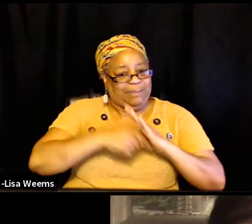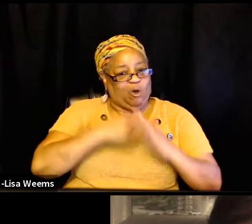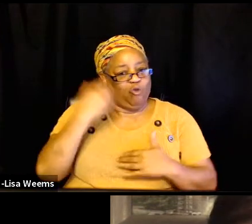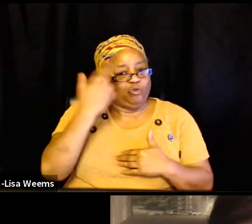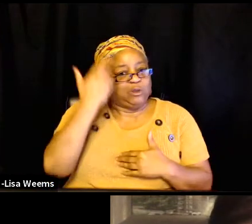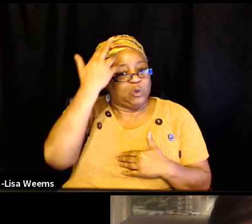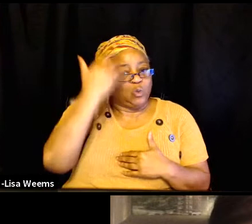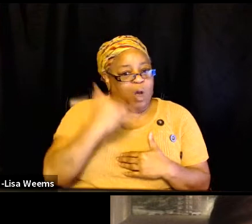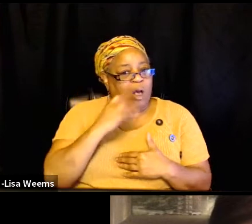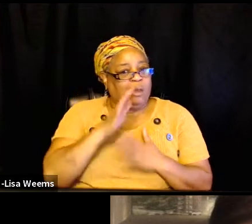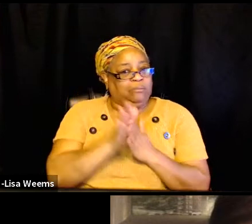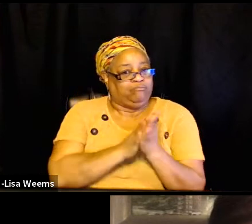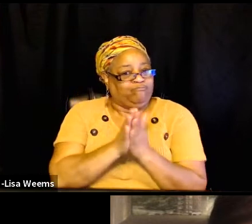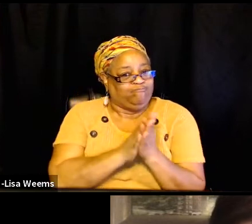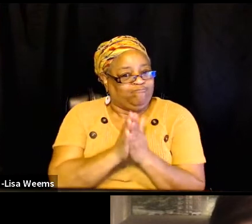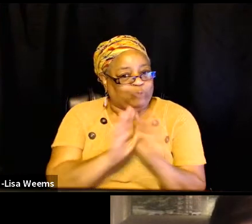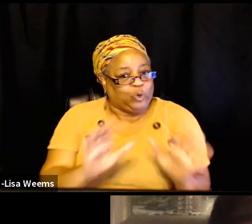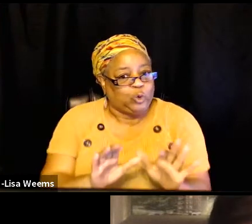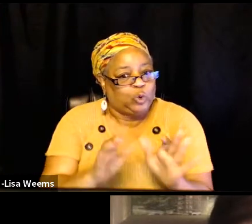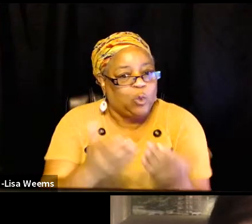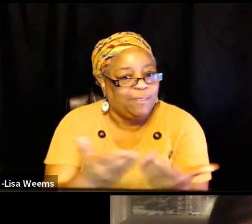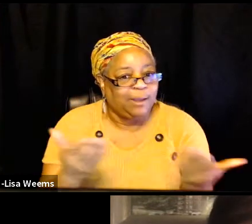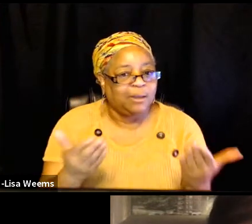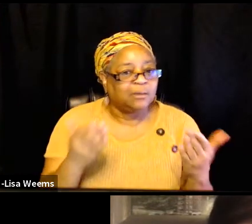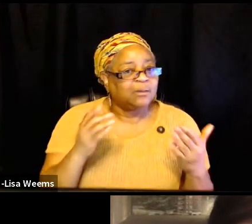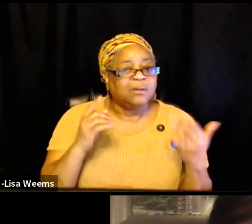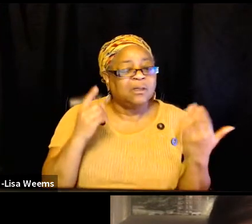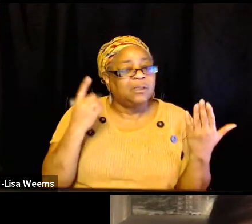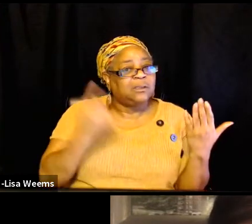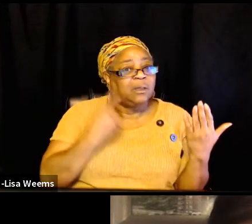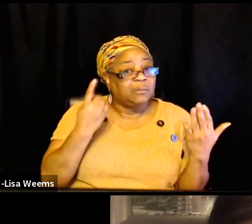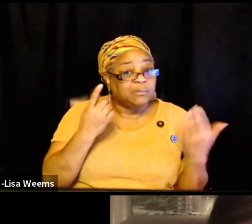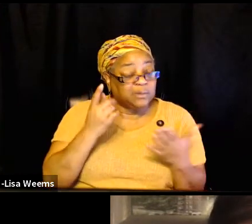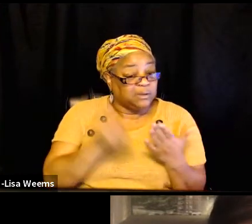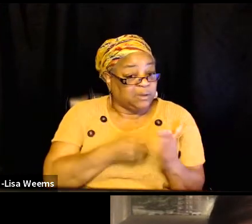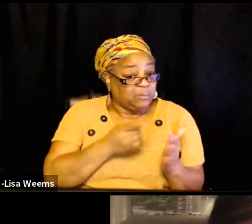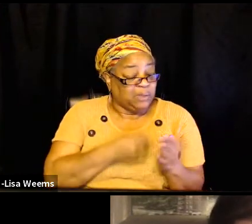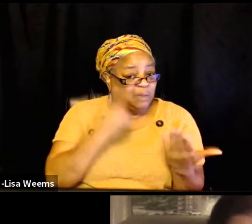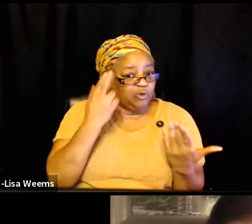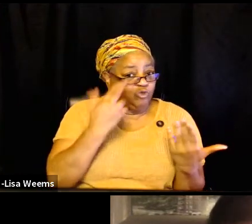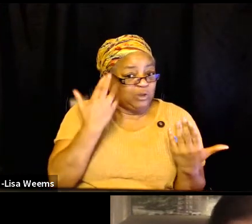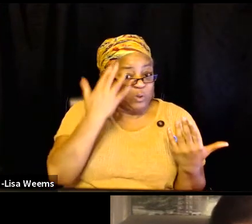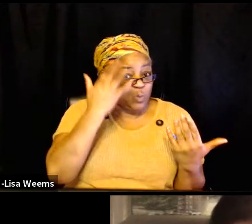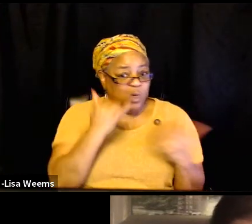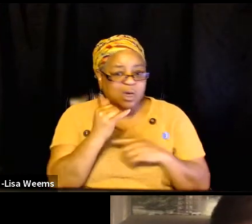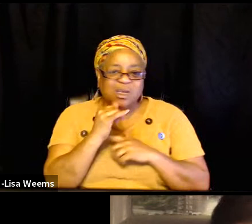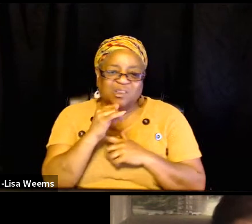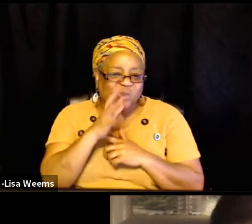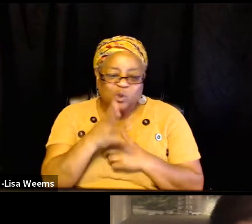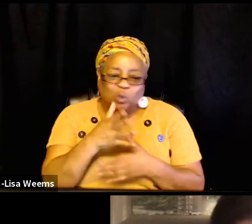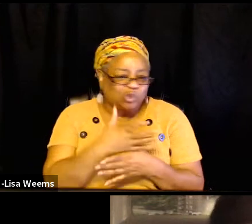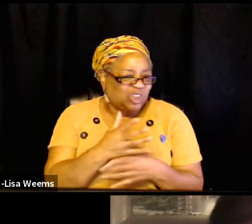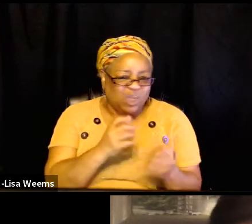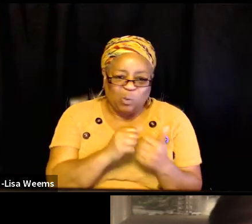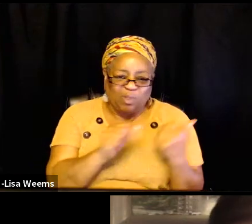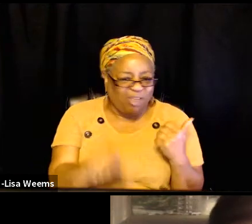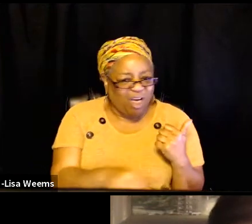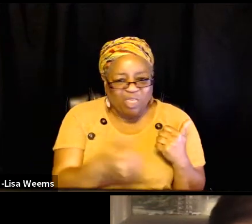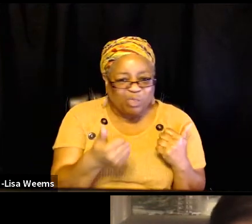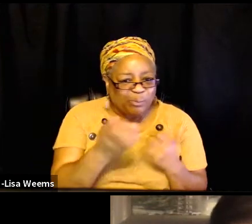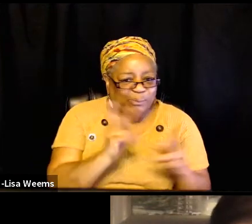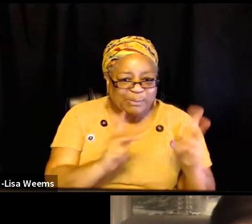we do certain things, you know? And sometimes the reason is something that you will never share with anybody else. You know, it doesn't really have to be that